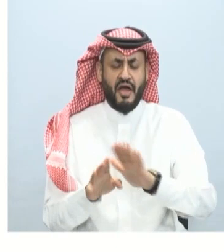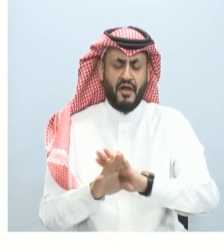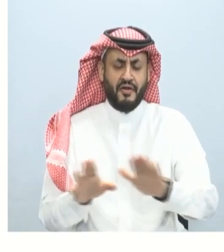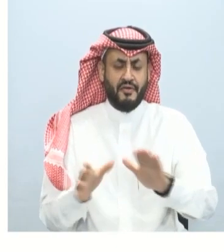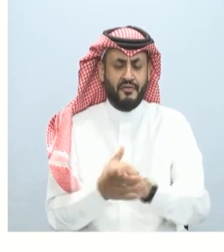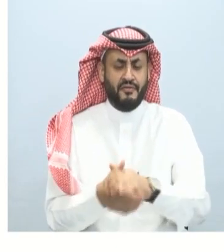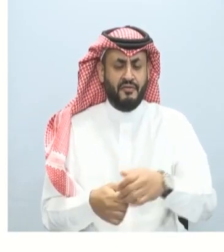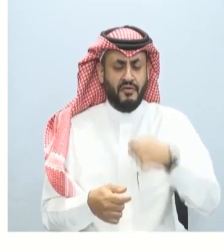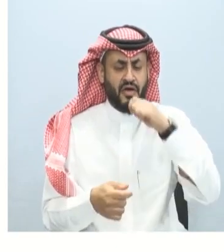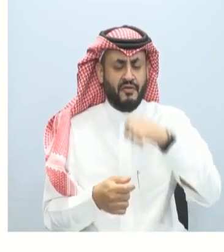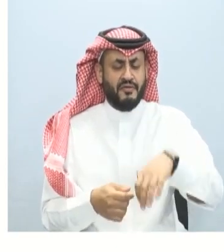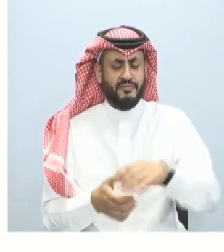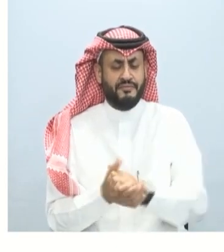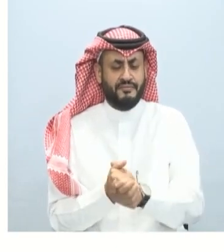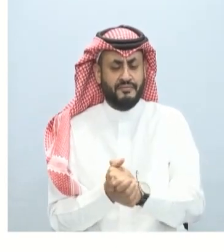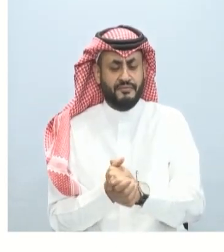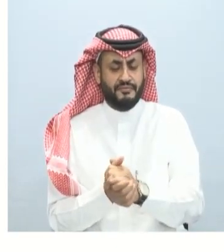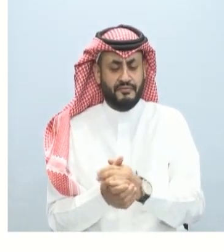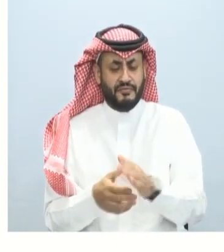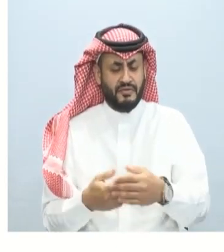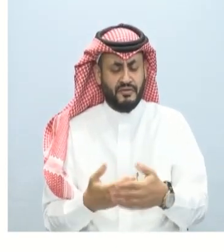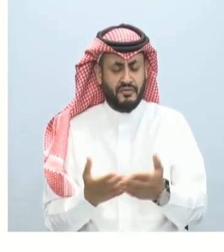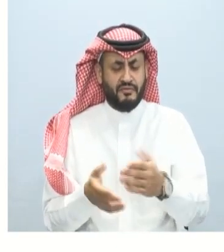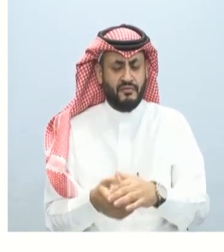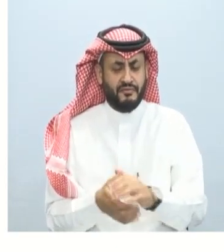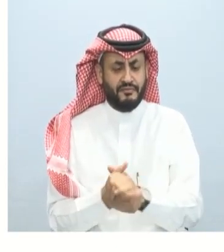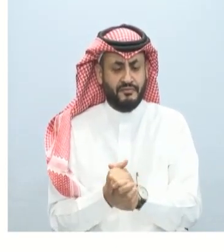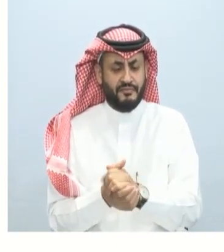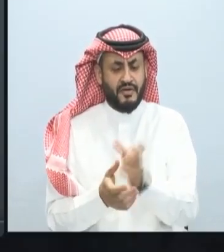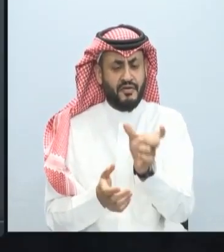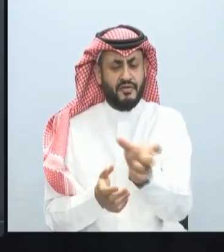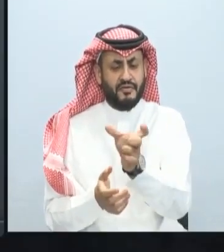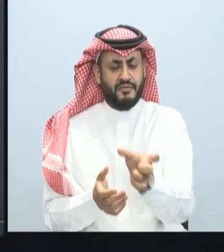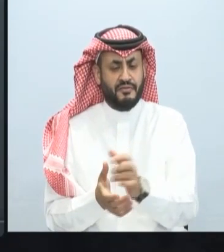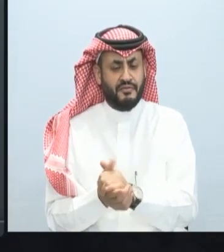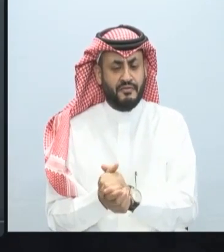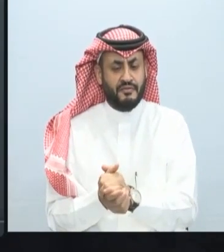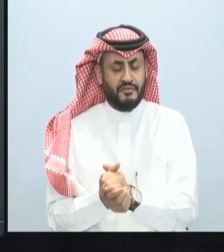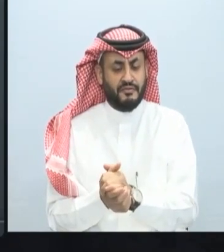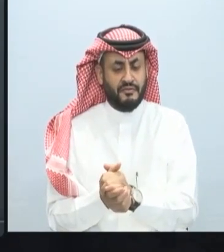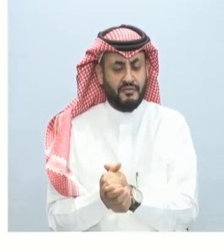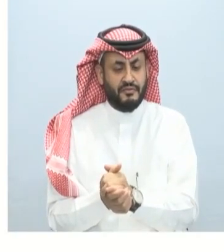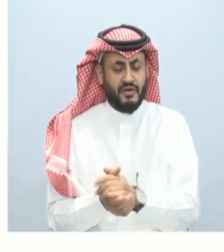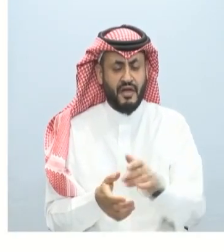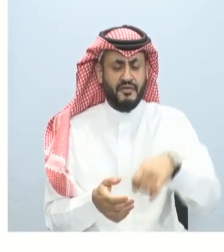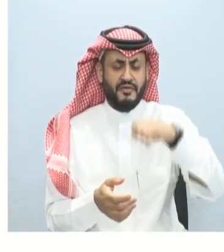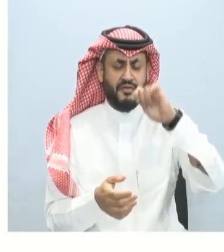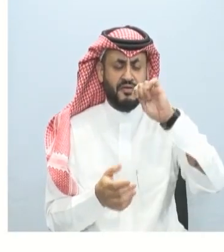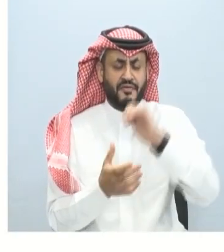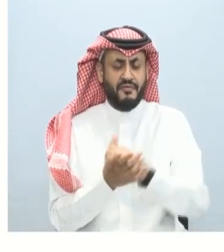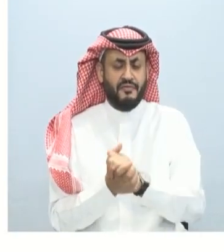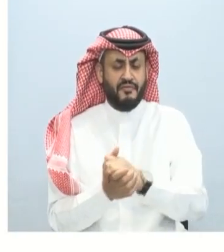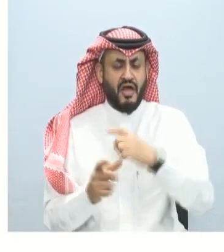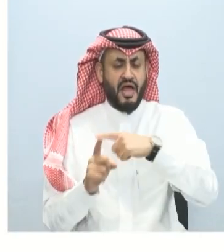cup of hot chocolate. Can you please bring me blank? Now, just think about it, that you are drinking hot